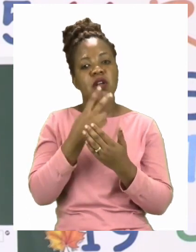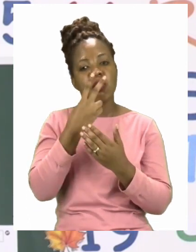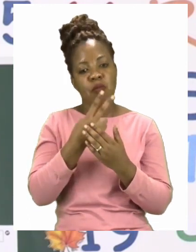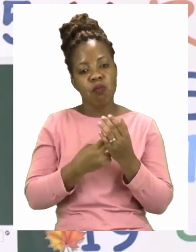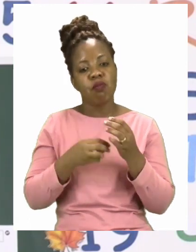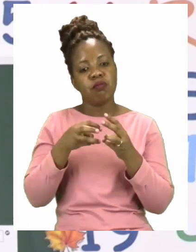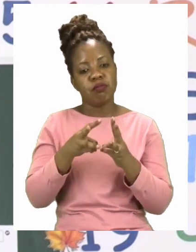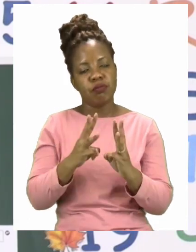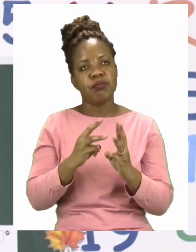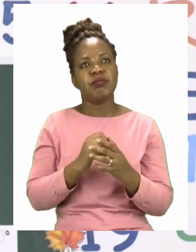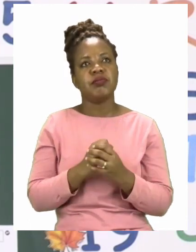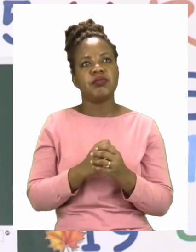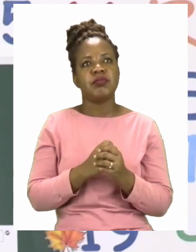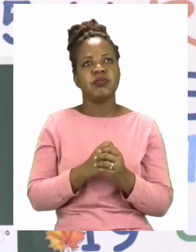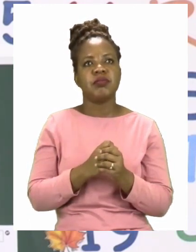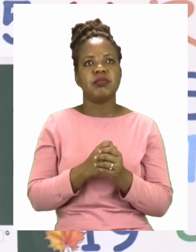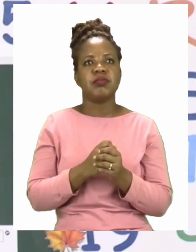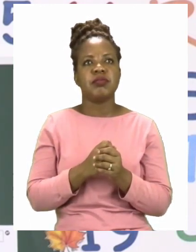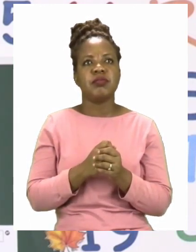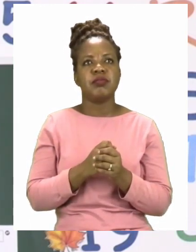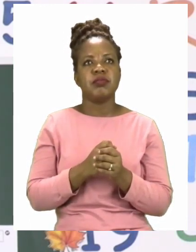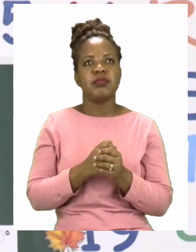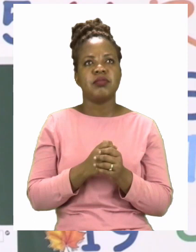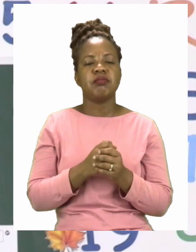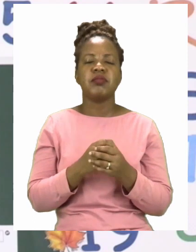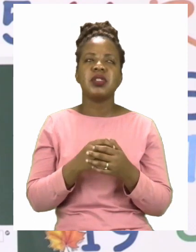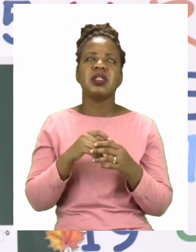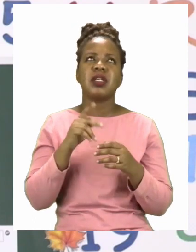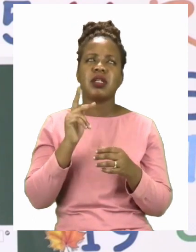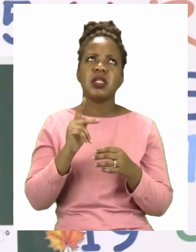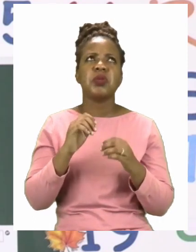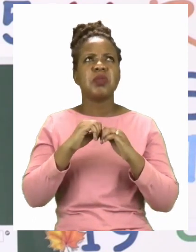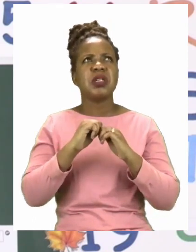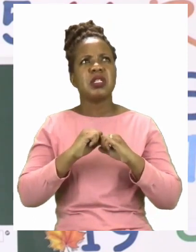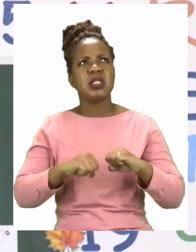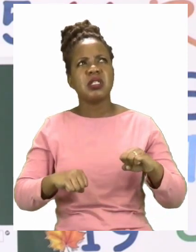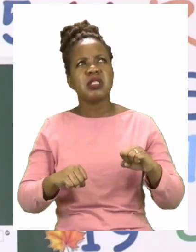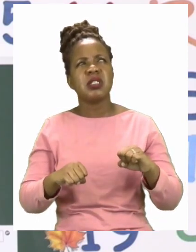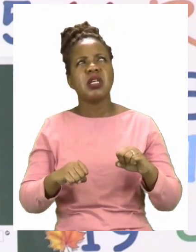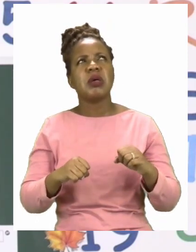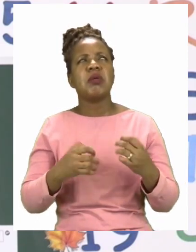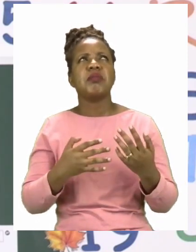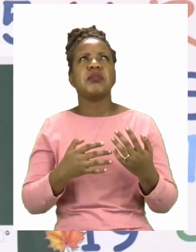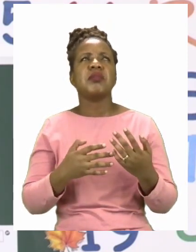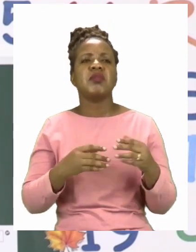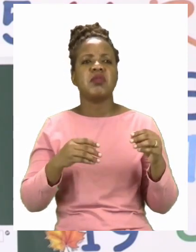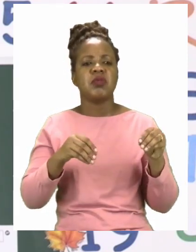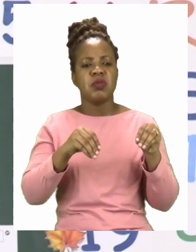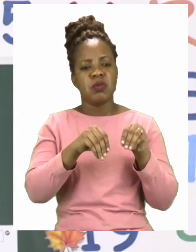decide whether you're going to do a subtraction for the first step or a multiplication for the next